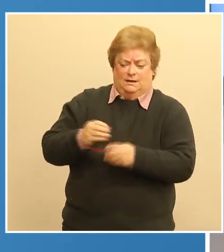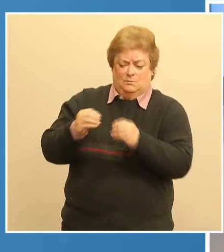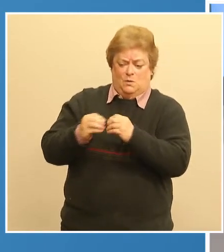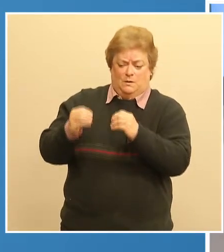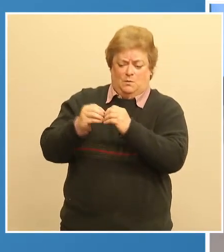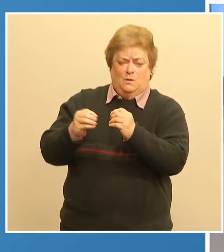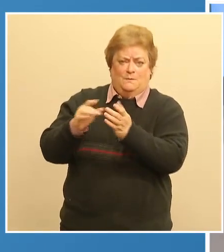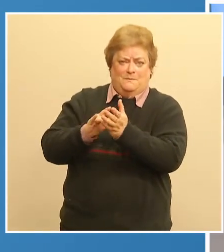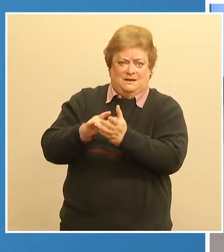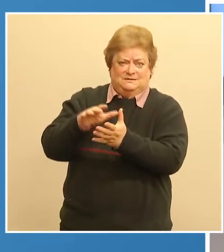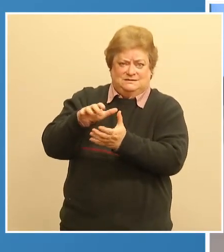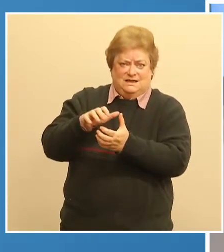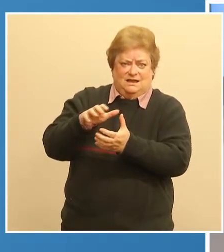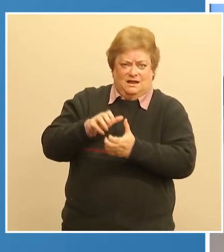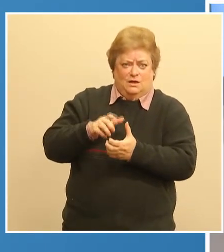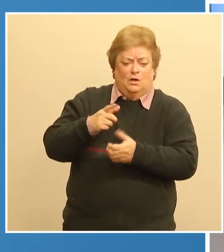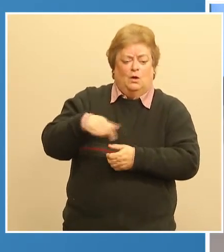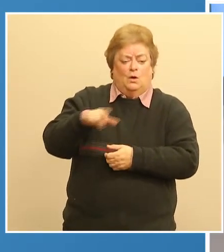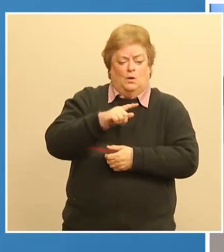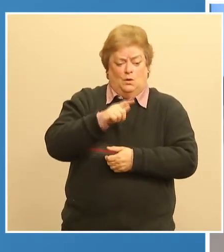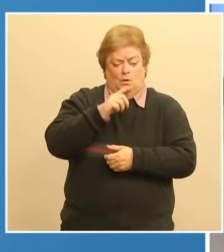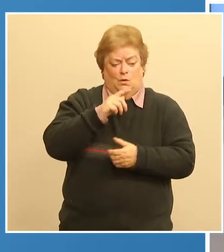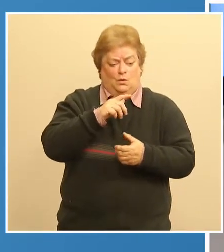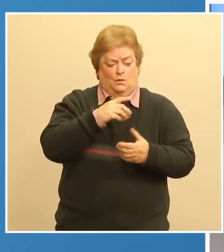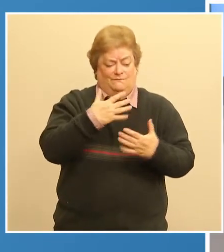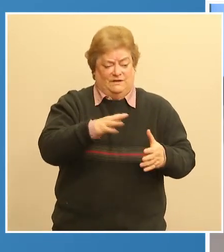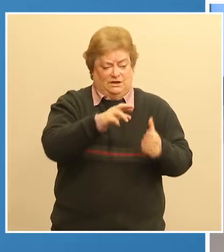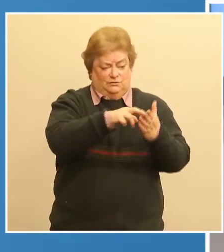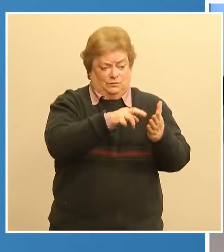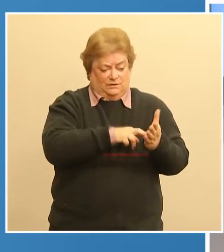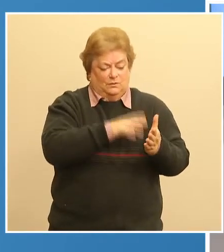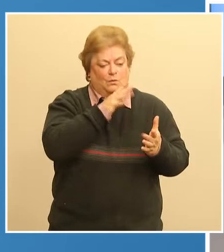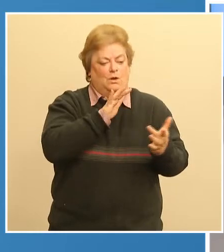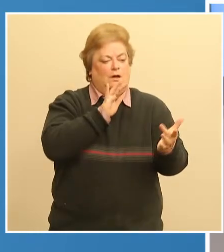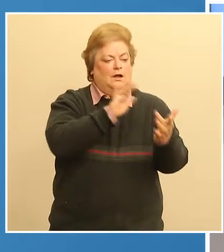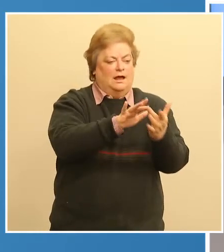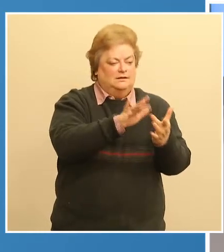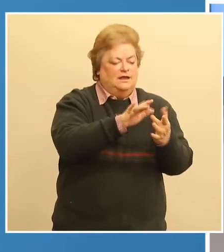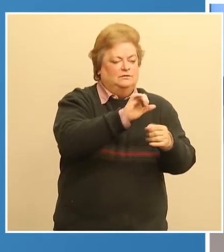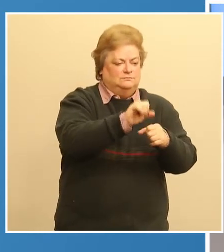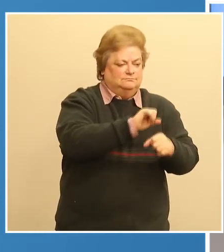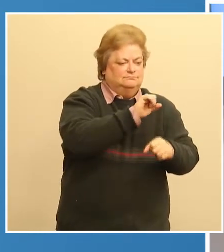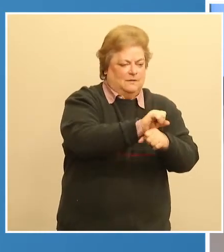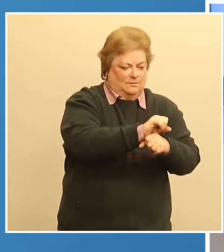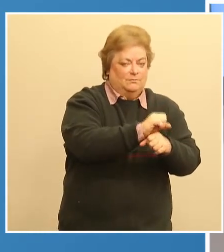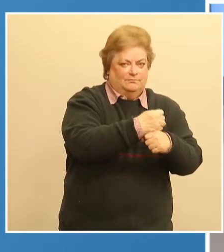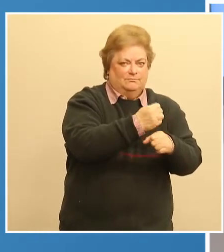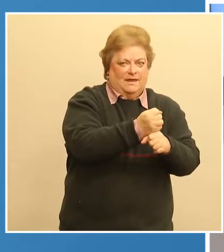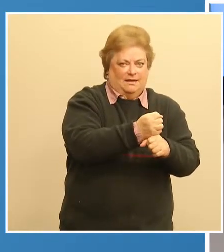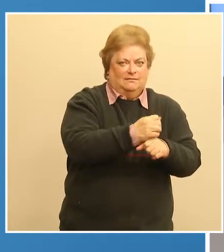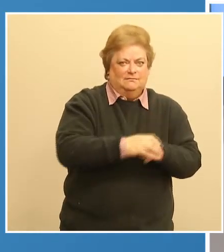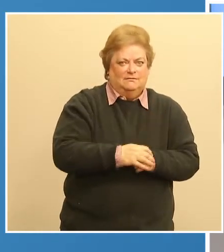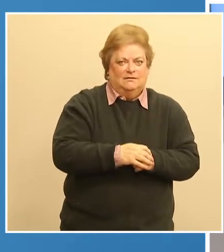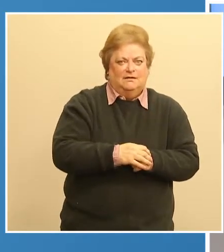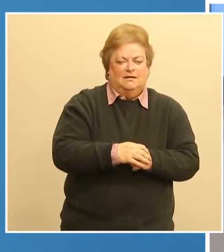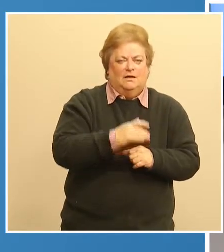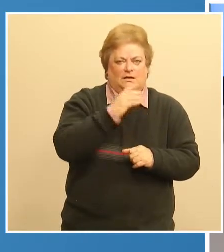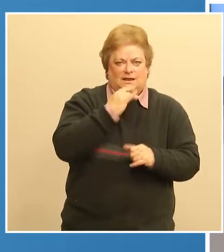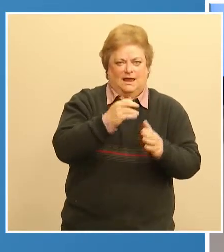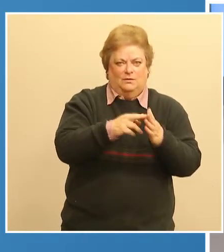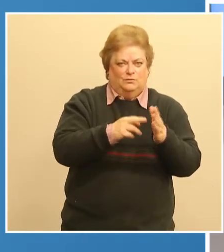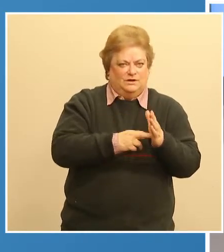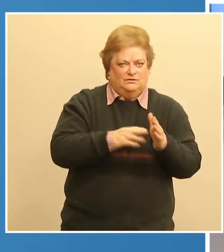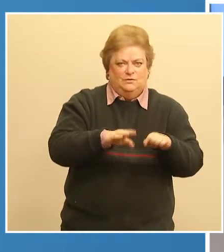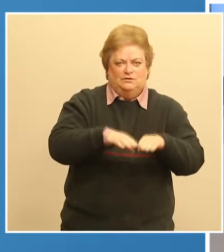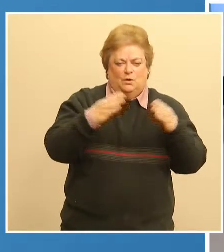who are registered will be contacted to schedule an appointment to get vaccinated. Registration is open to all